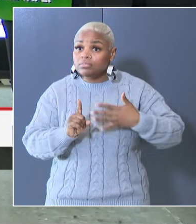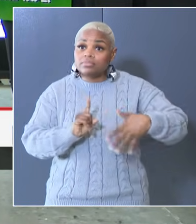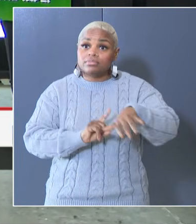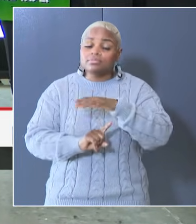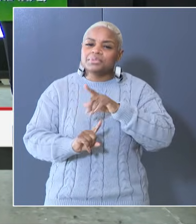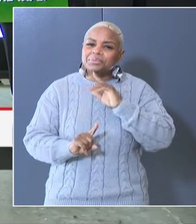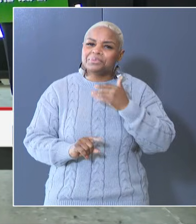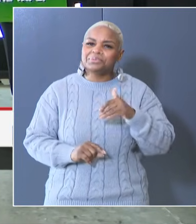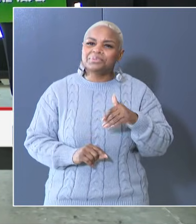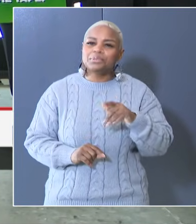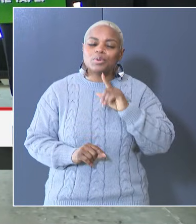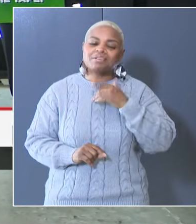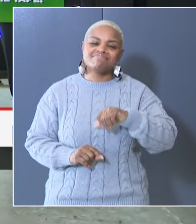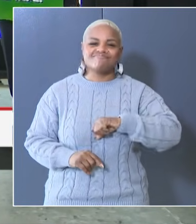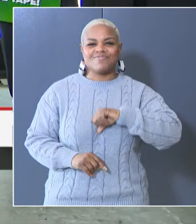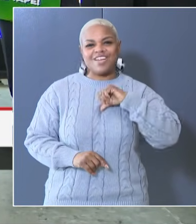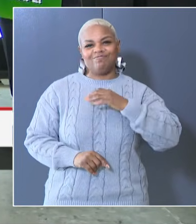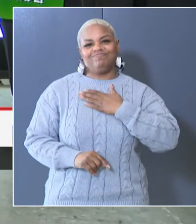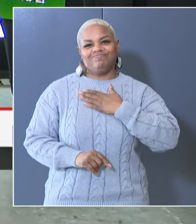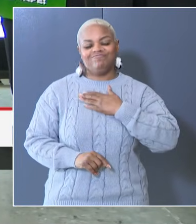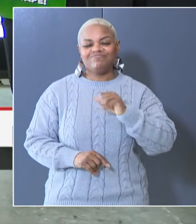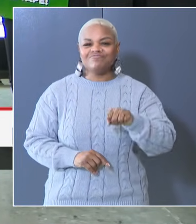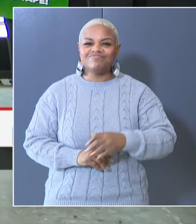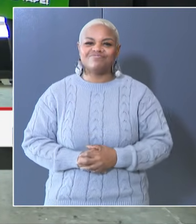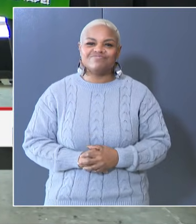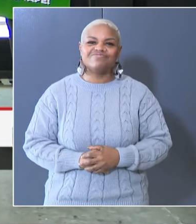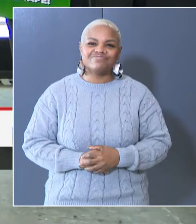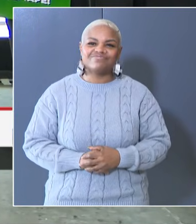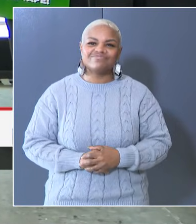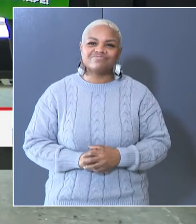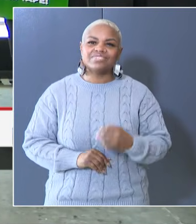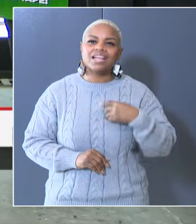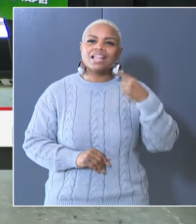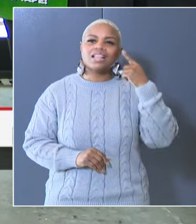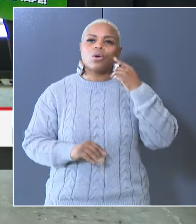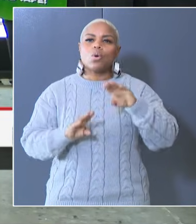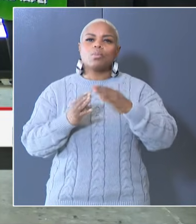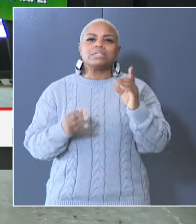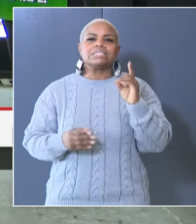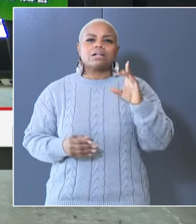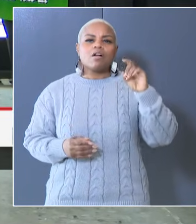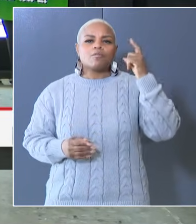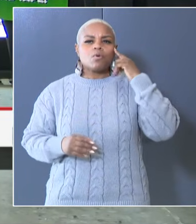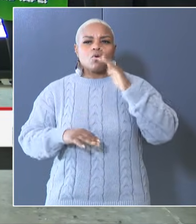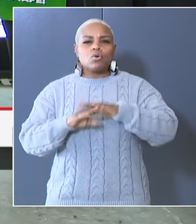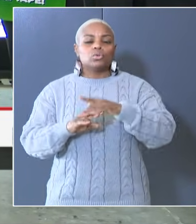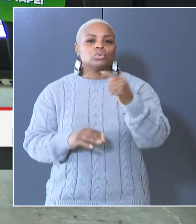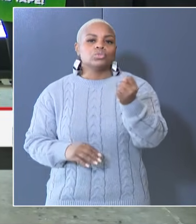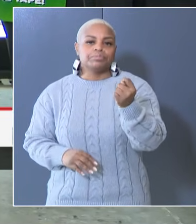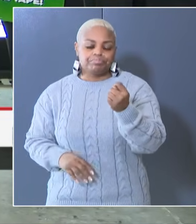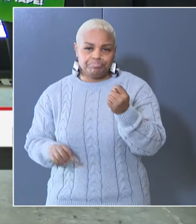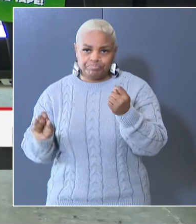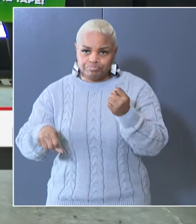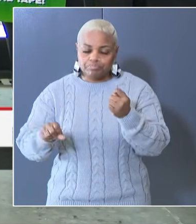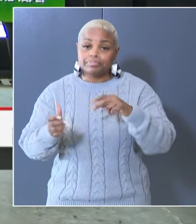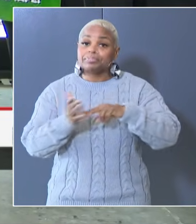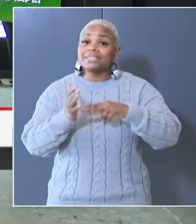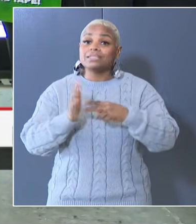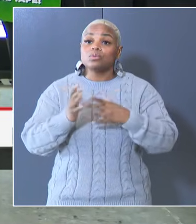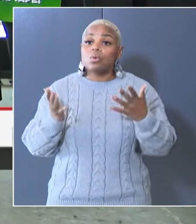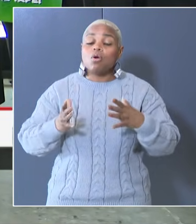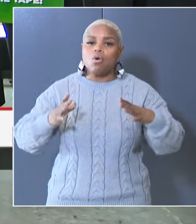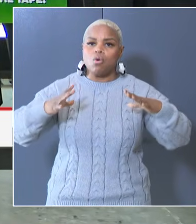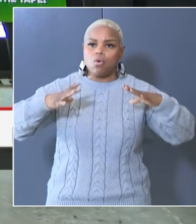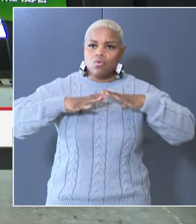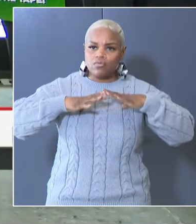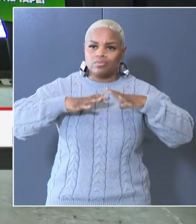to I think we opened DC government on Tuesday, so we were off. We weren't able